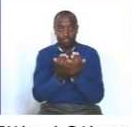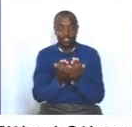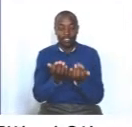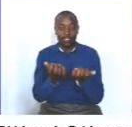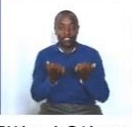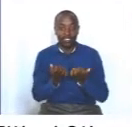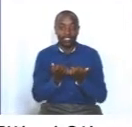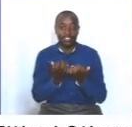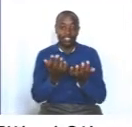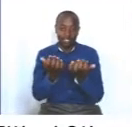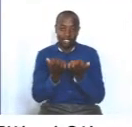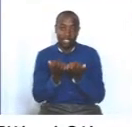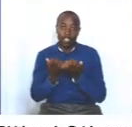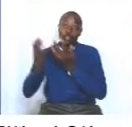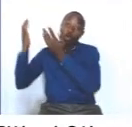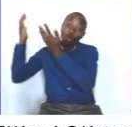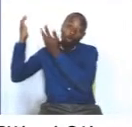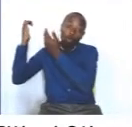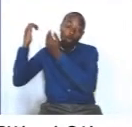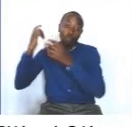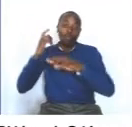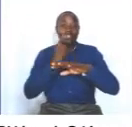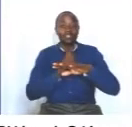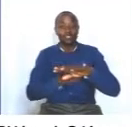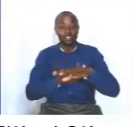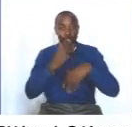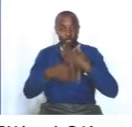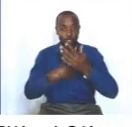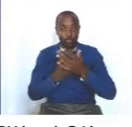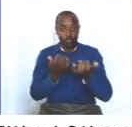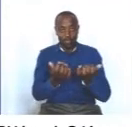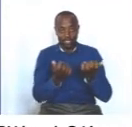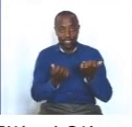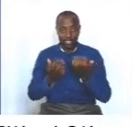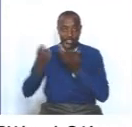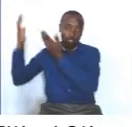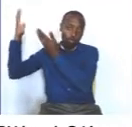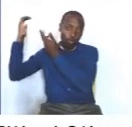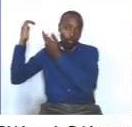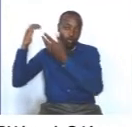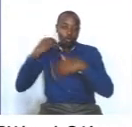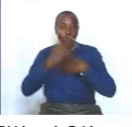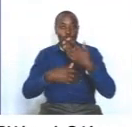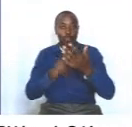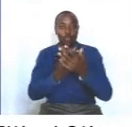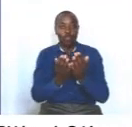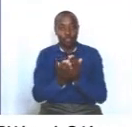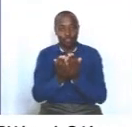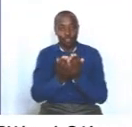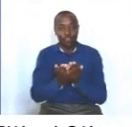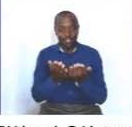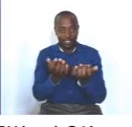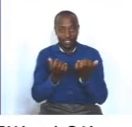You have needed some hope. Sometimes all we need is a little hope. That is all Noah needed,